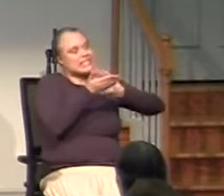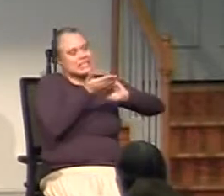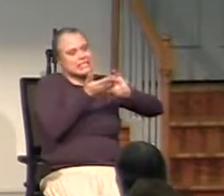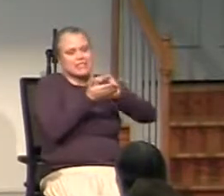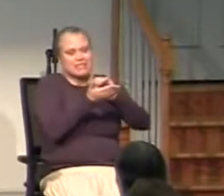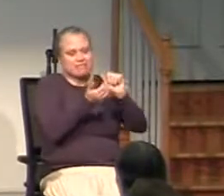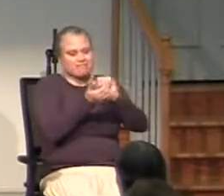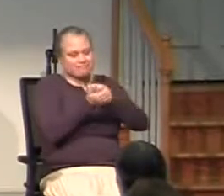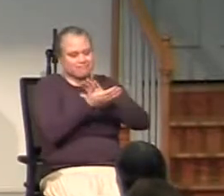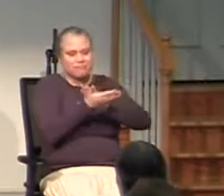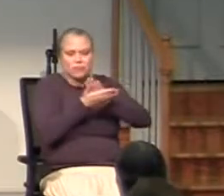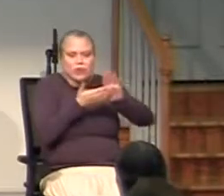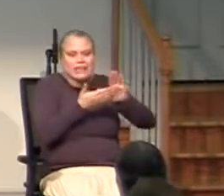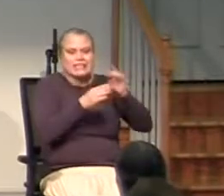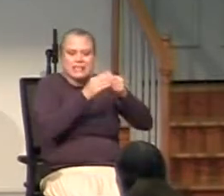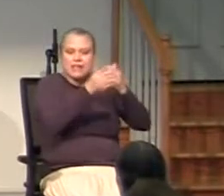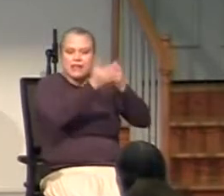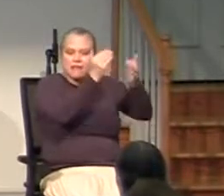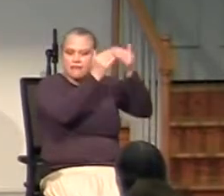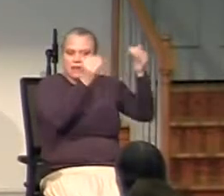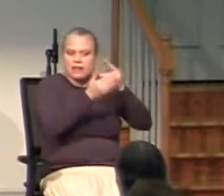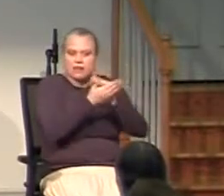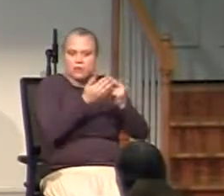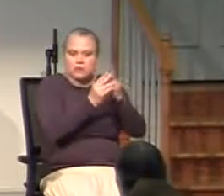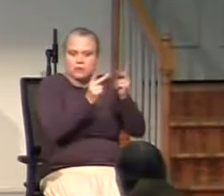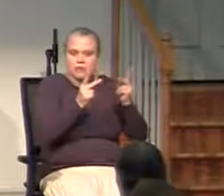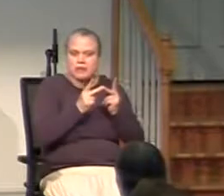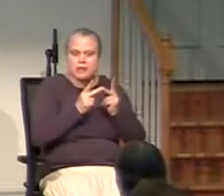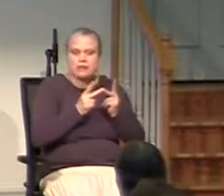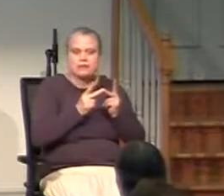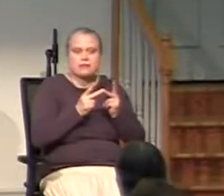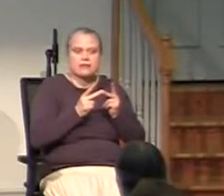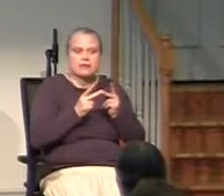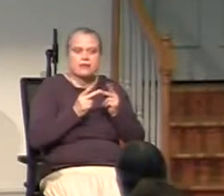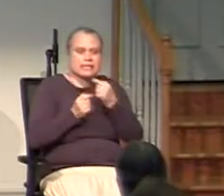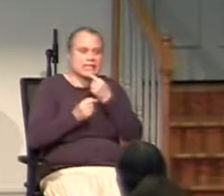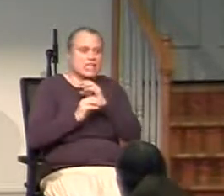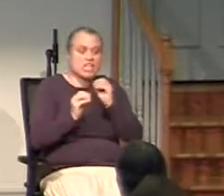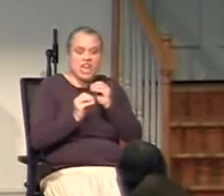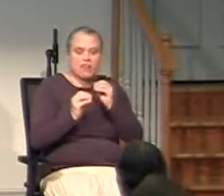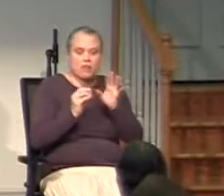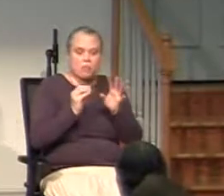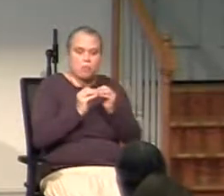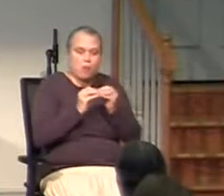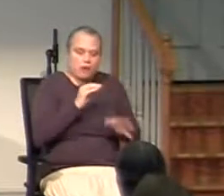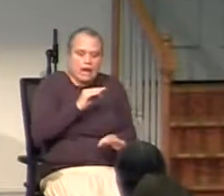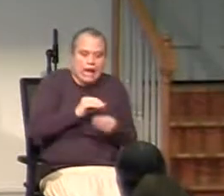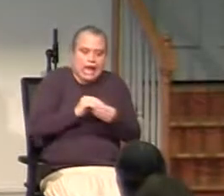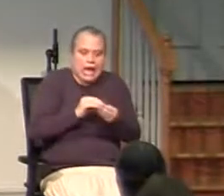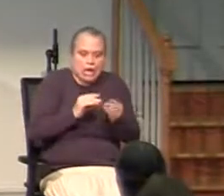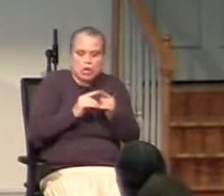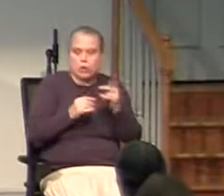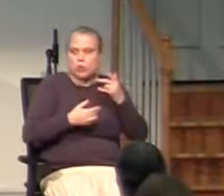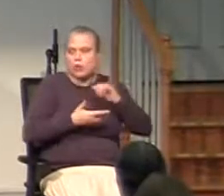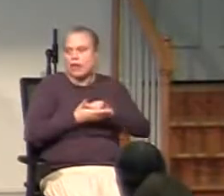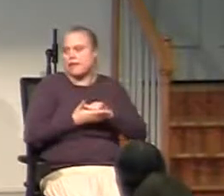believer, because you're already saved and there's nothing that can be added to it, so they say. And I